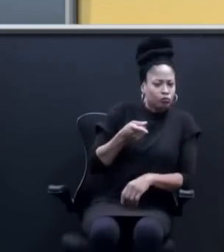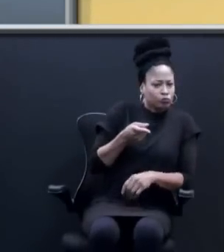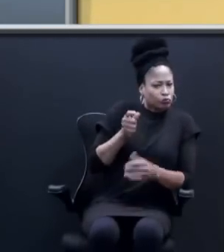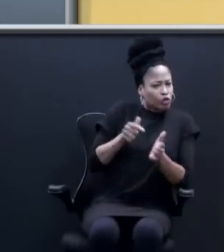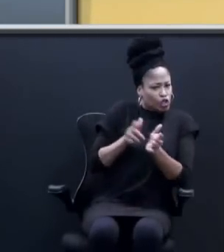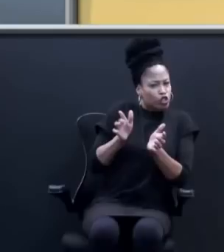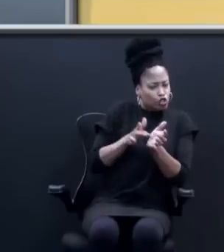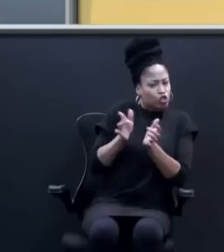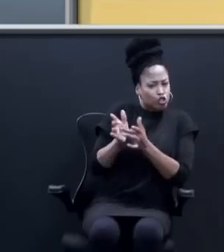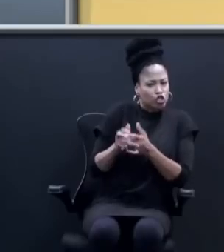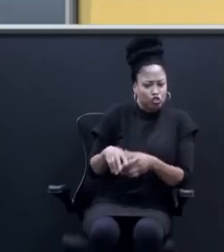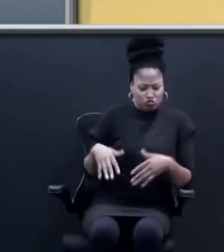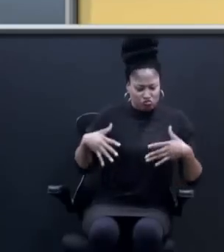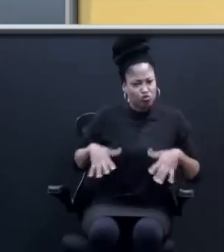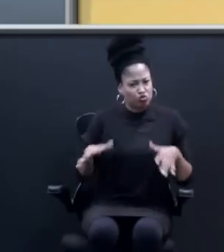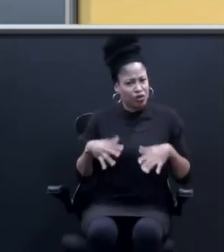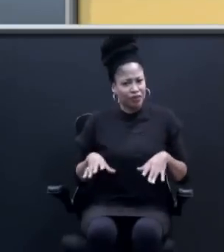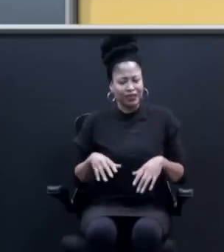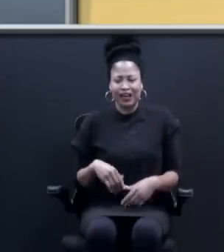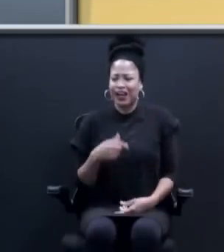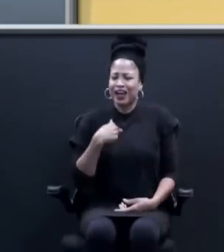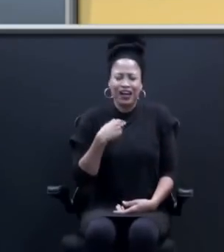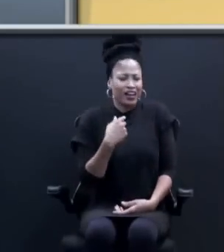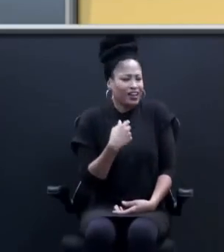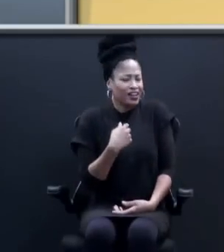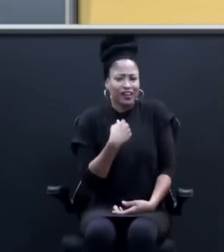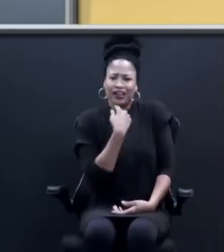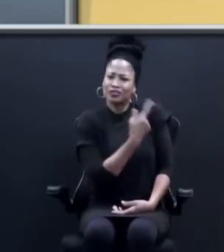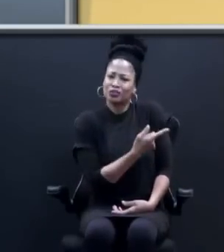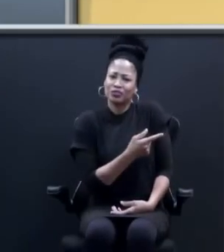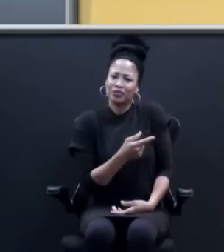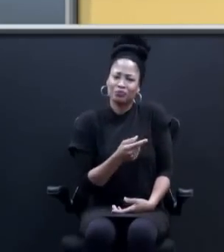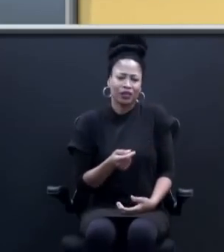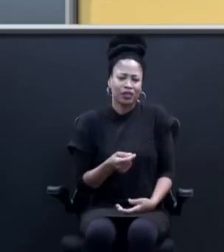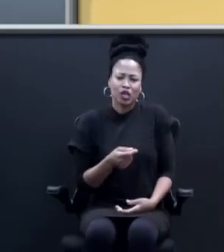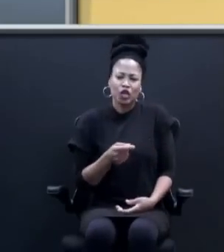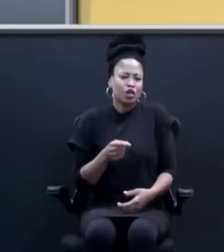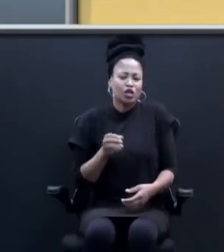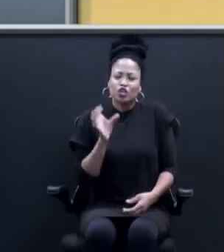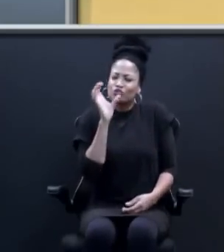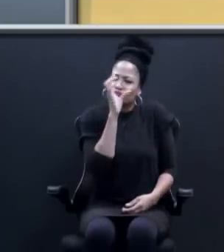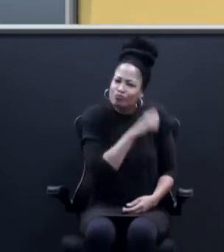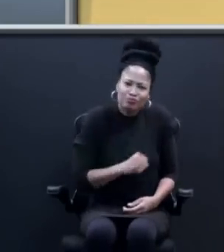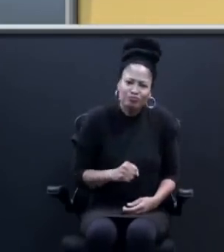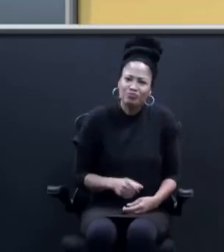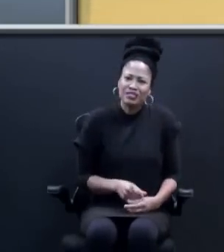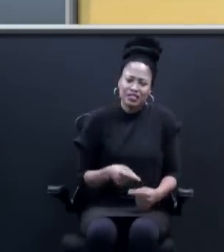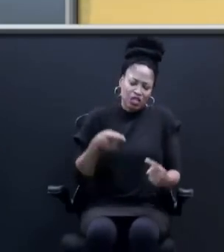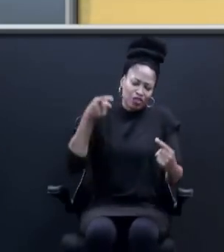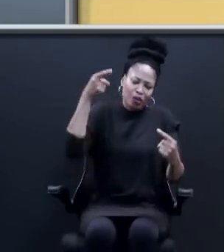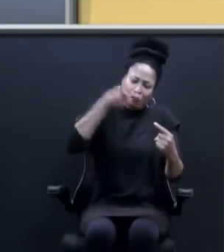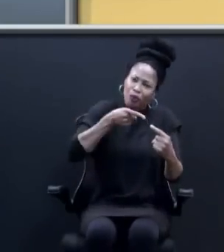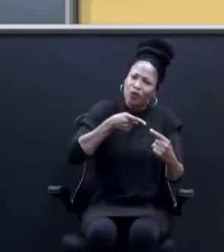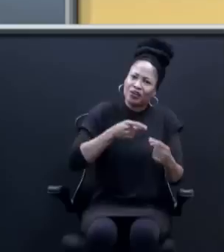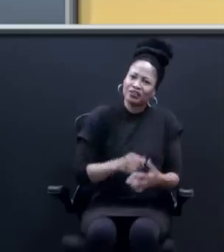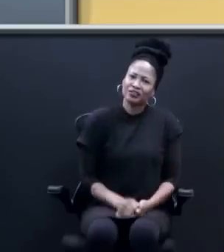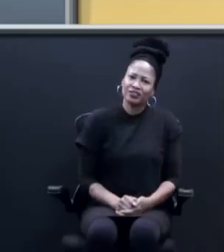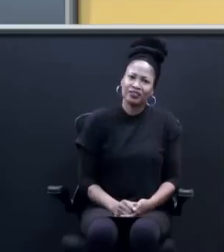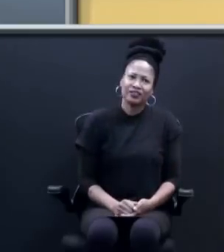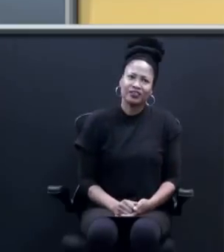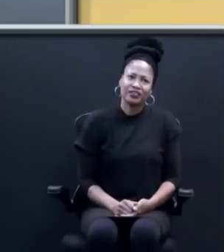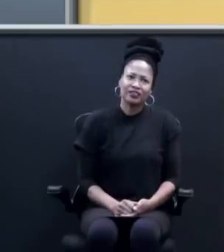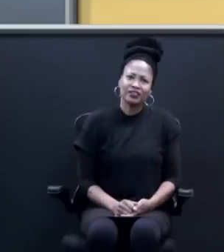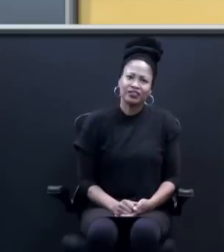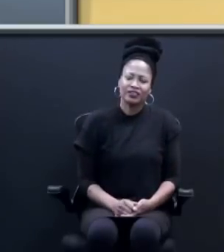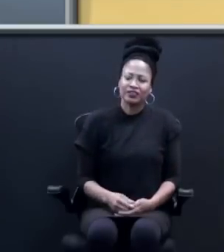I missed the whole point. And wanted to argue about how did she know, think that he was a gardener? Come